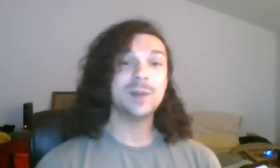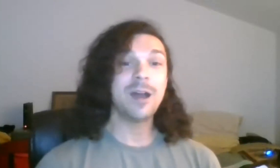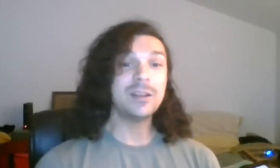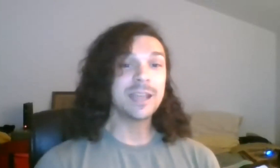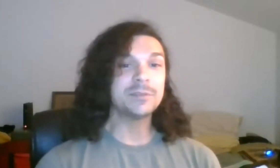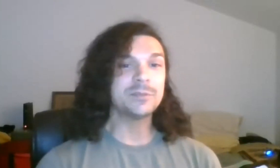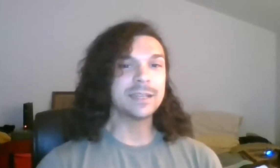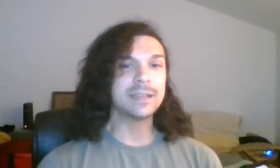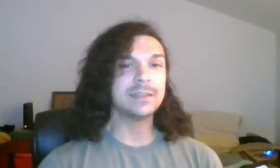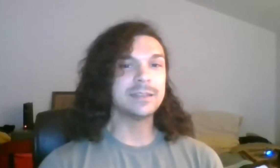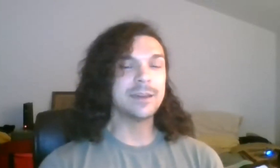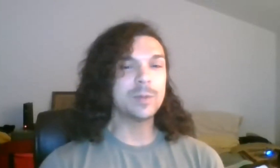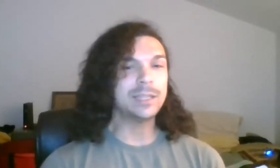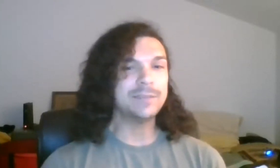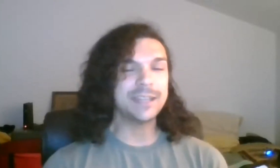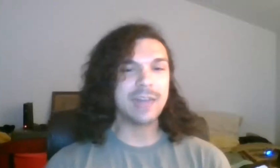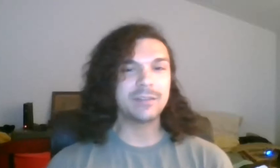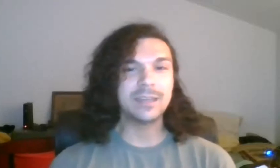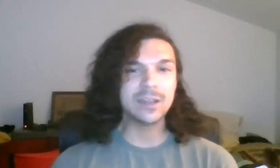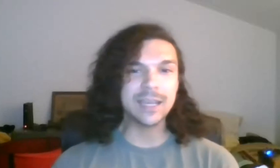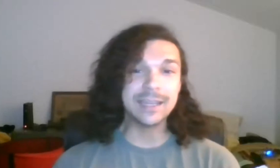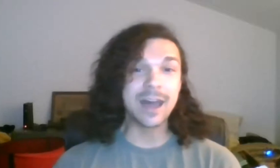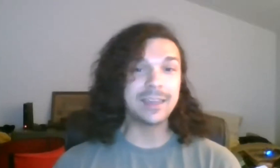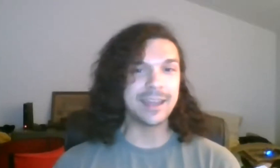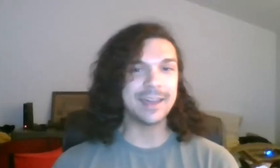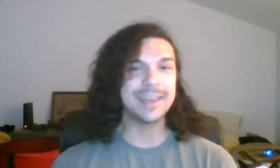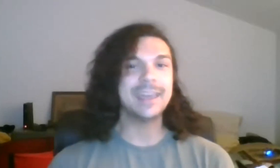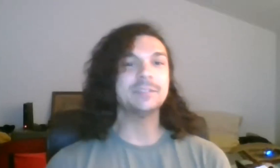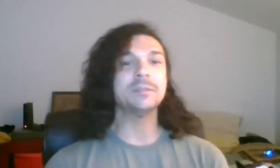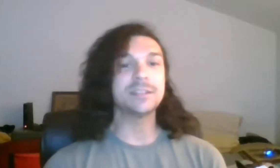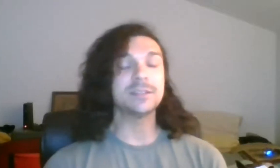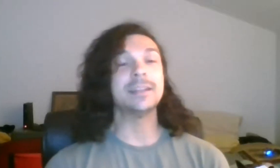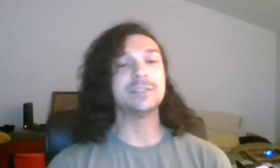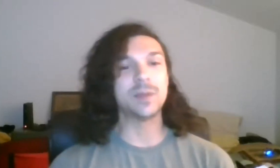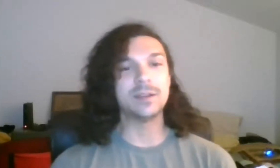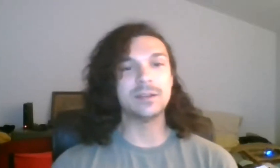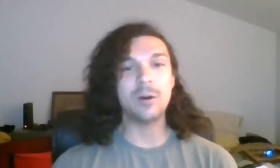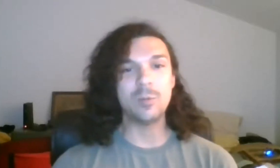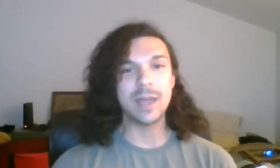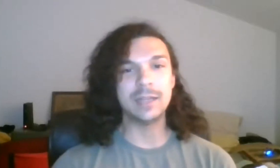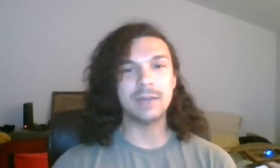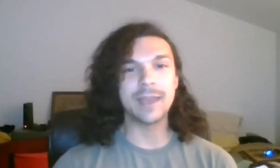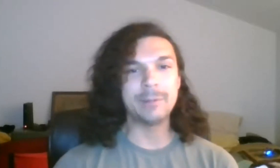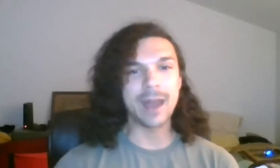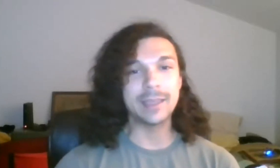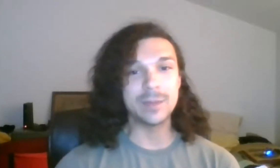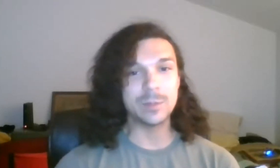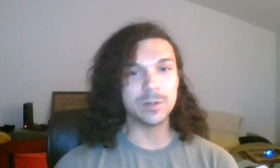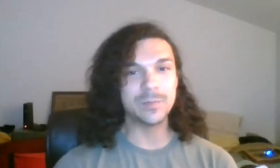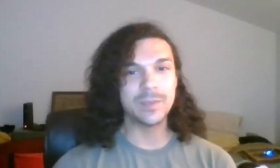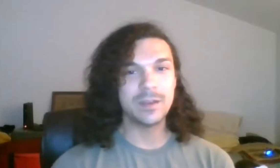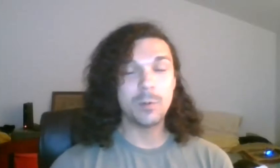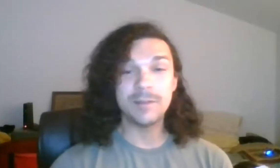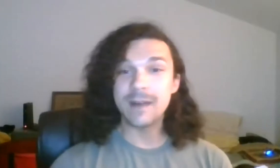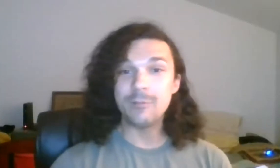The Vermont Arts Council recognizes that we live and gather here in Endakina, the traditional and unsurrendered homeland of the Abenaki